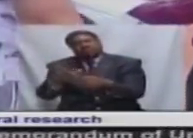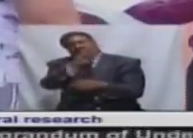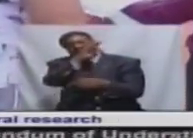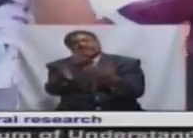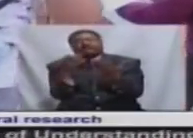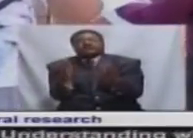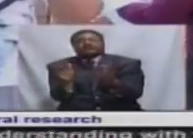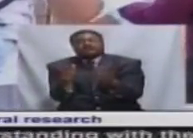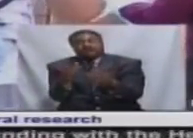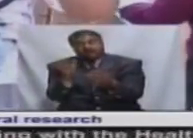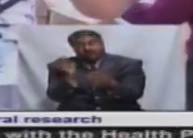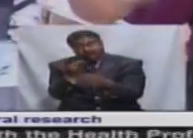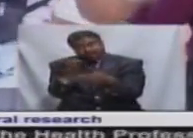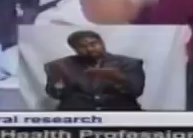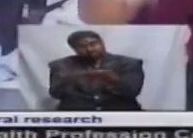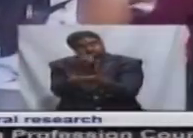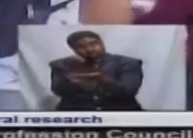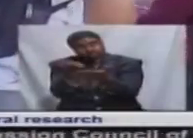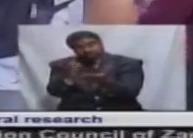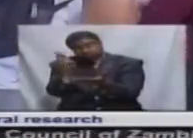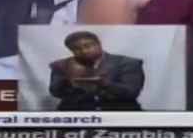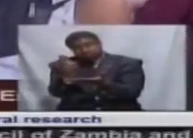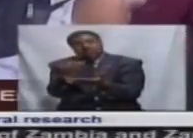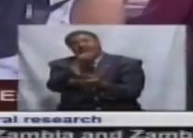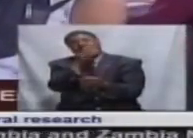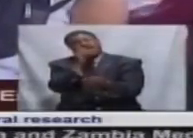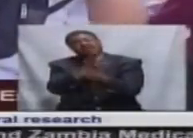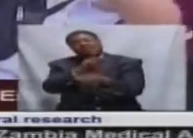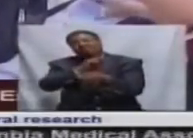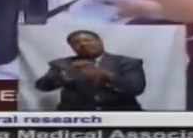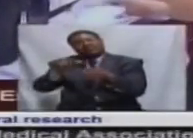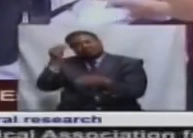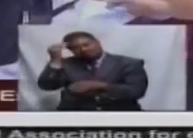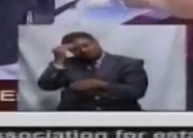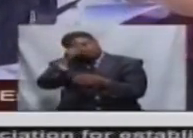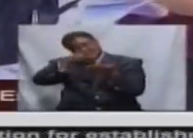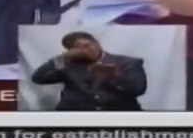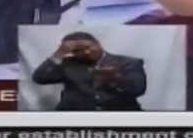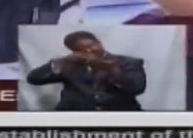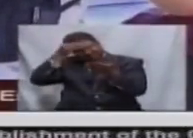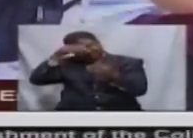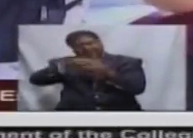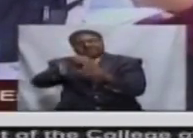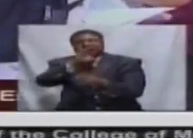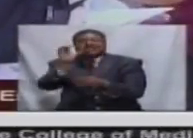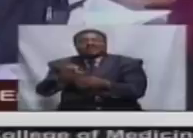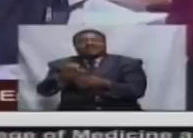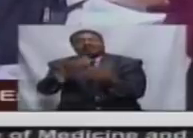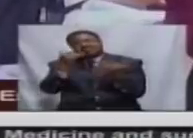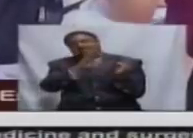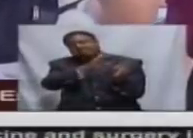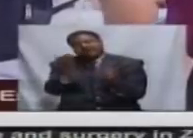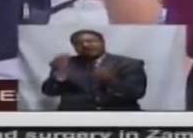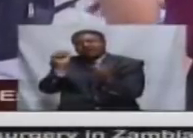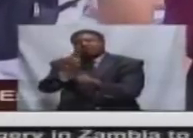85 million kwacha in a fortnight. This is according to a statement released to ZNBC News by Ministry of Finance Head of Public Relations,